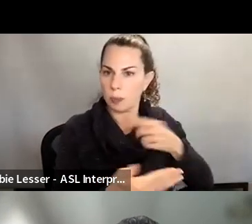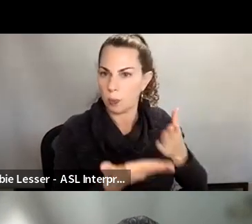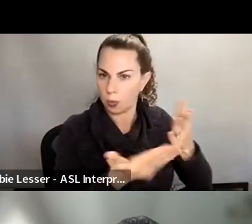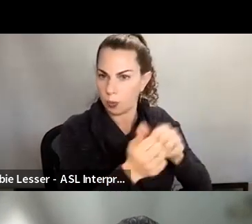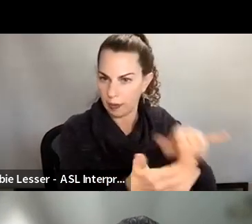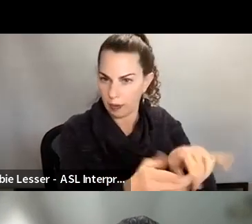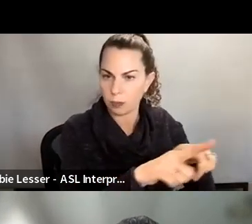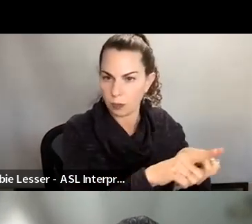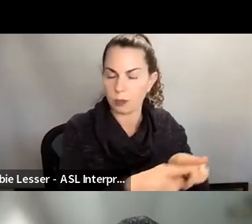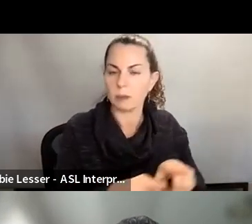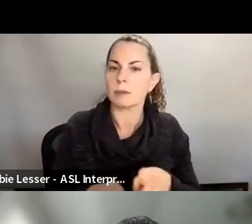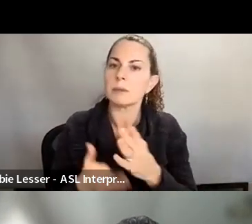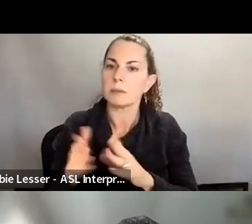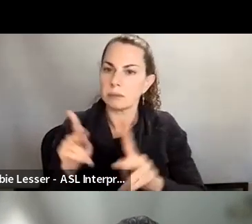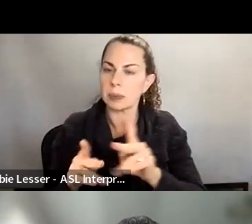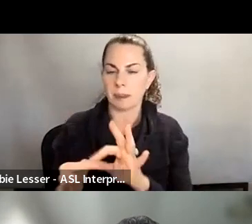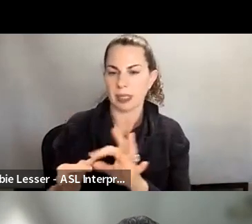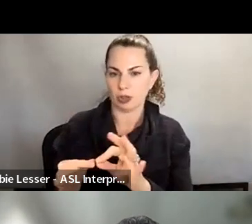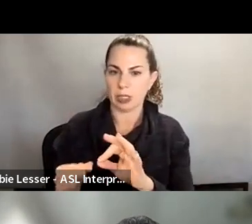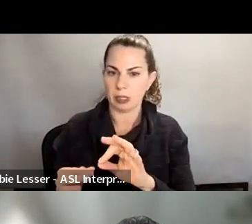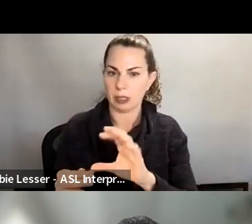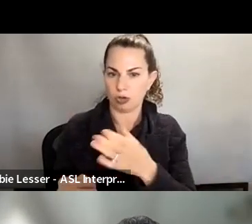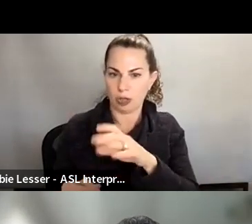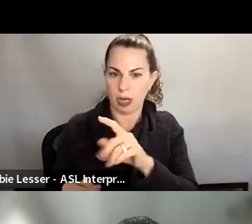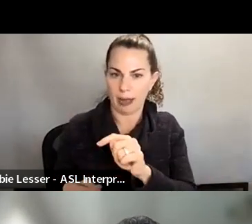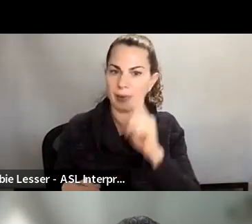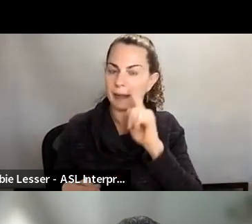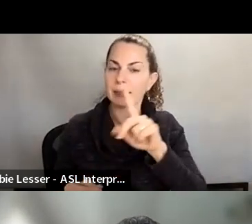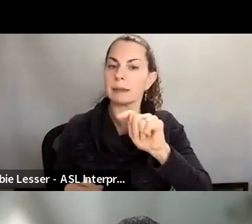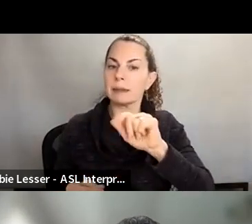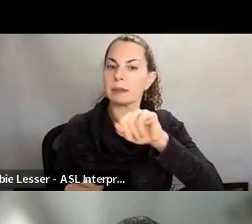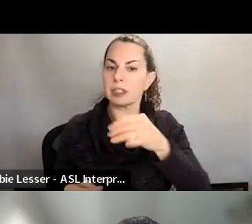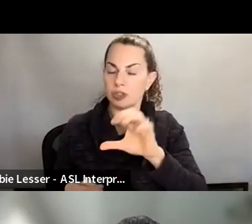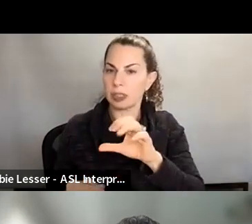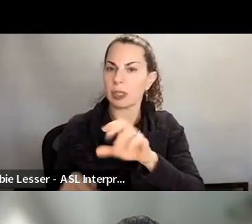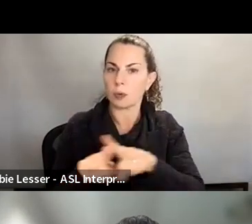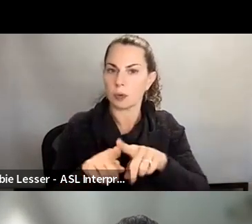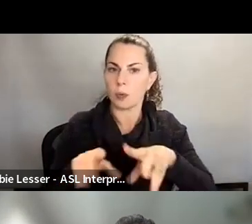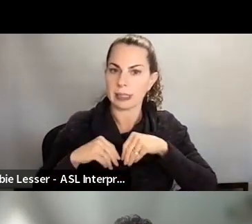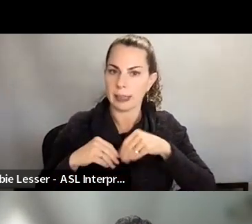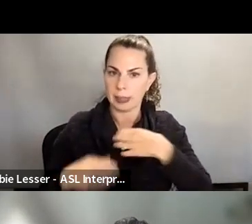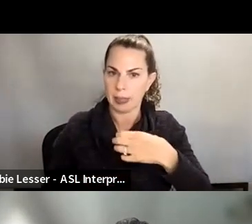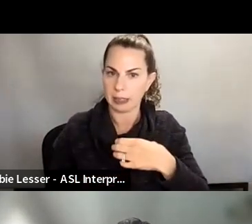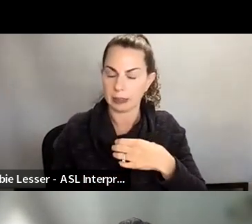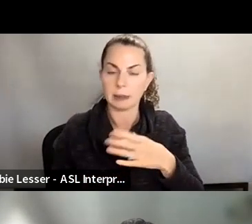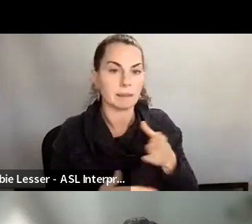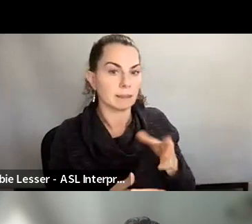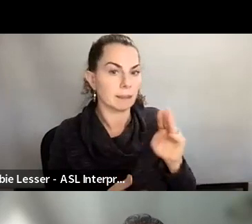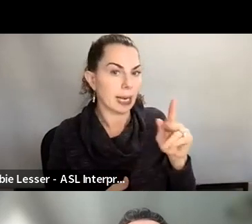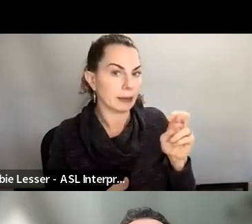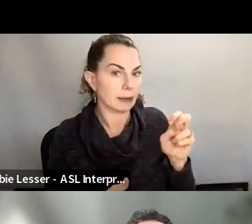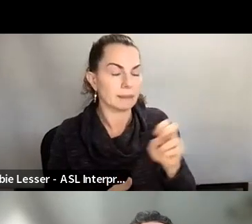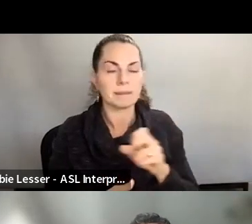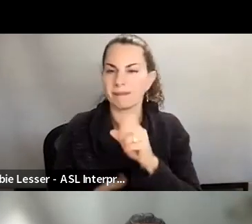are mentioning in the chat that the Joint Commission, I believe, also might accept complaints. Mike, anything to add? Yeah, I was just going to add